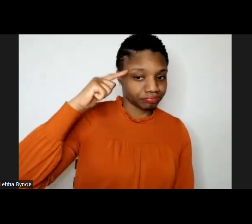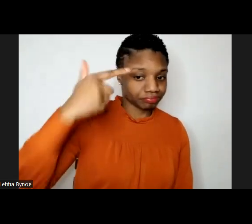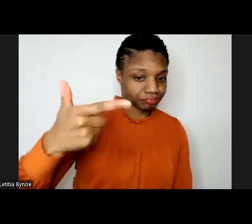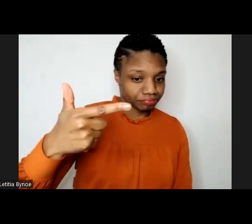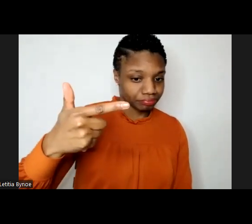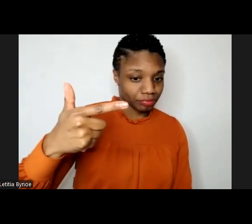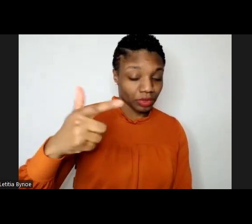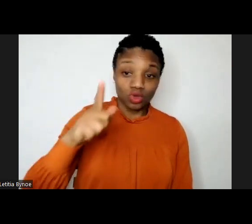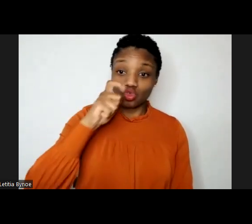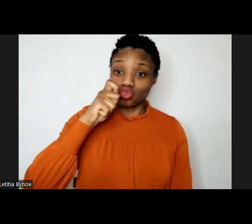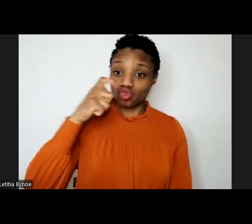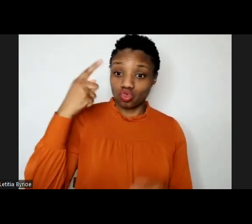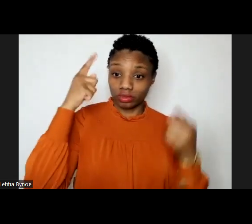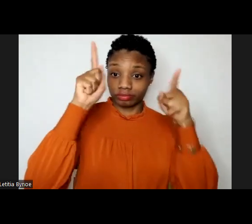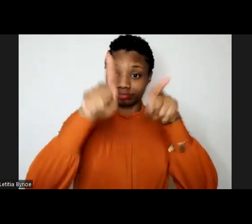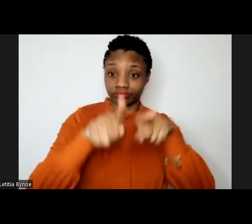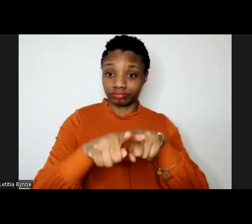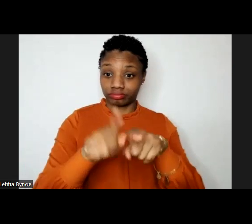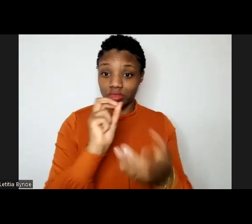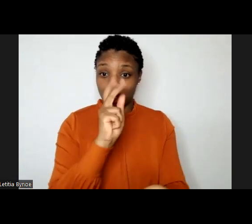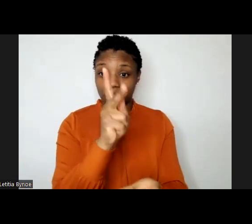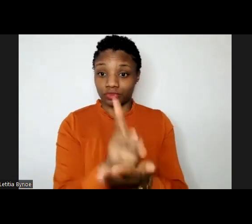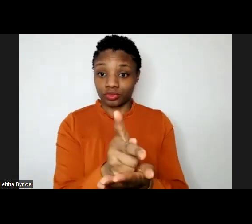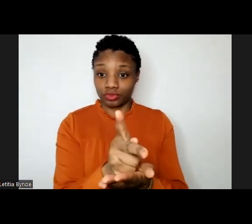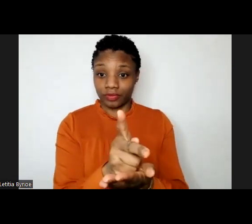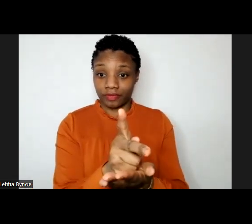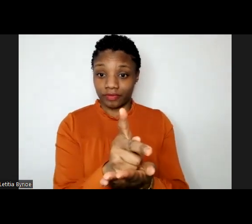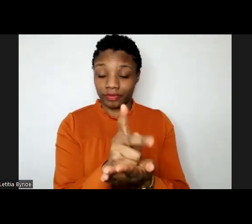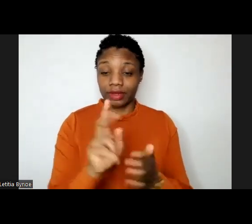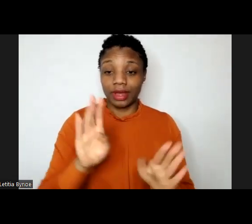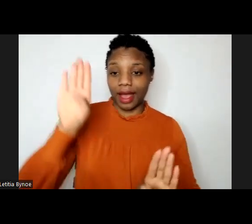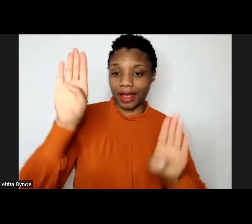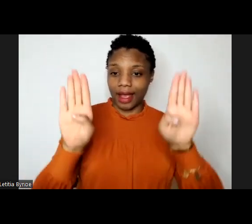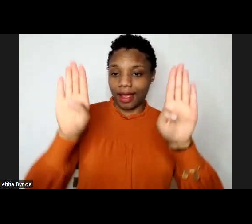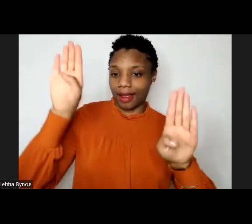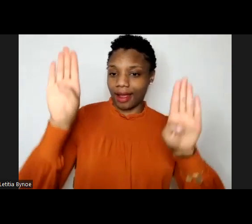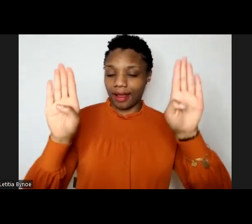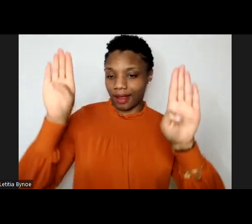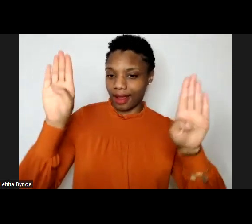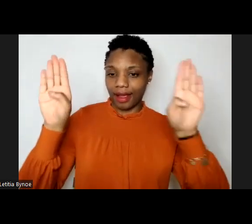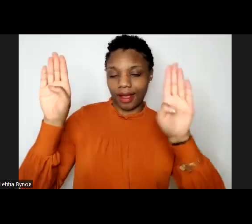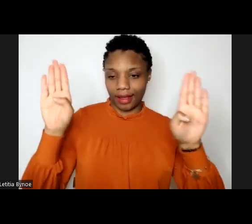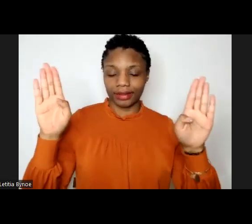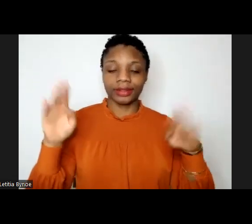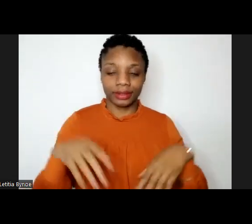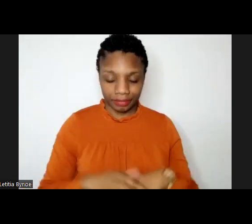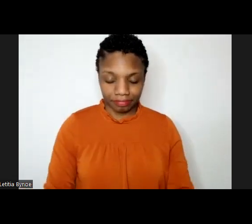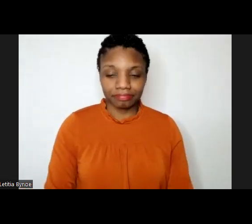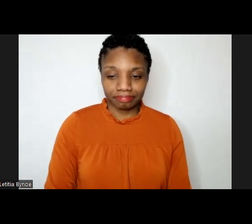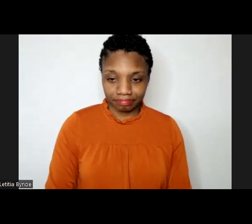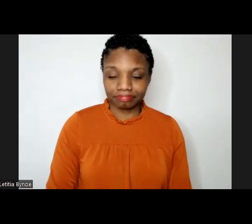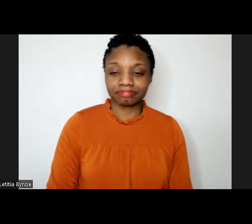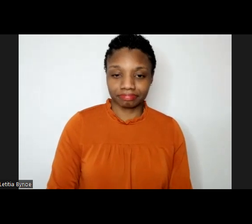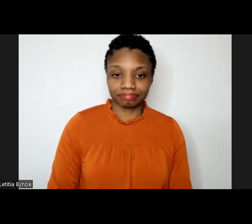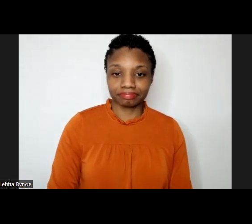Say aye. I'll say aye if you approve. Aye. Aye. Aye. Aye. Aye.